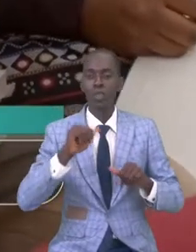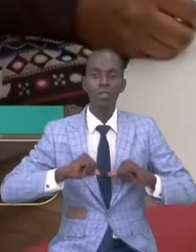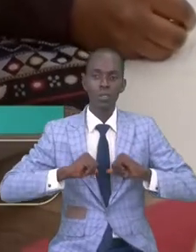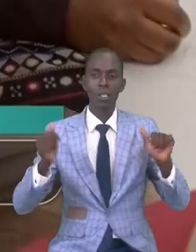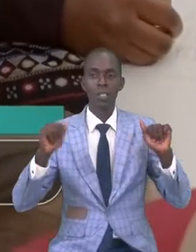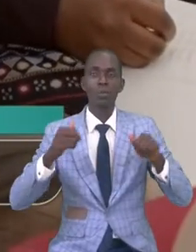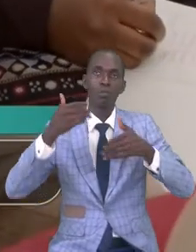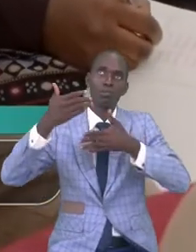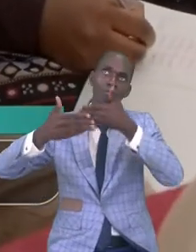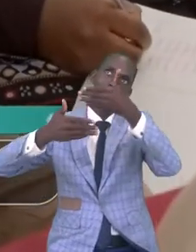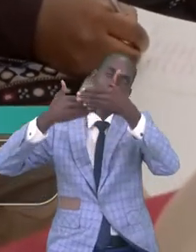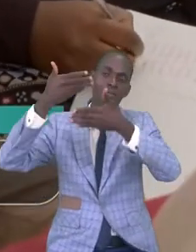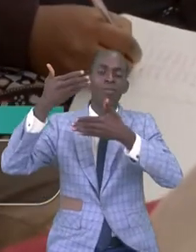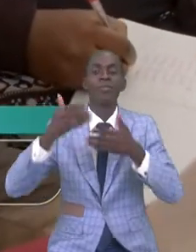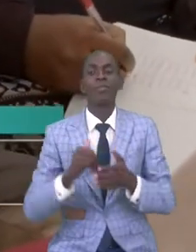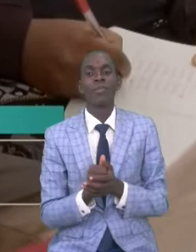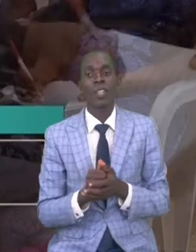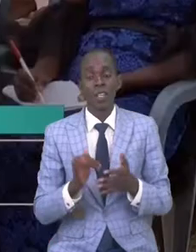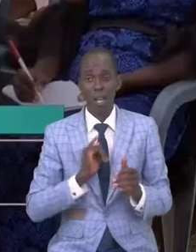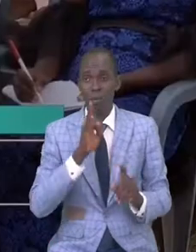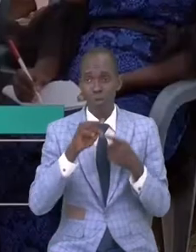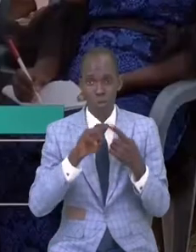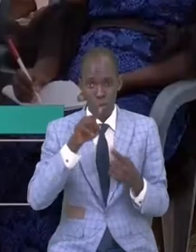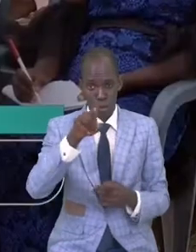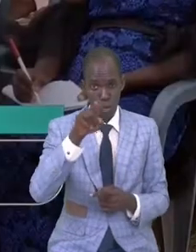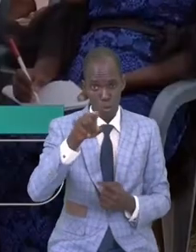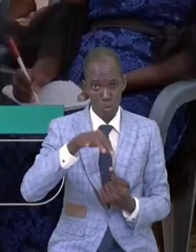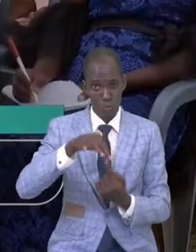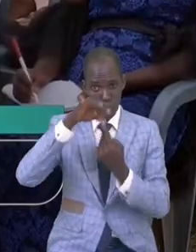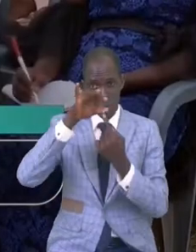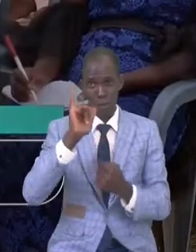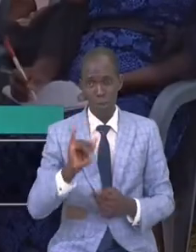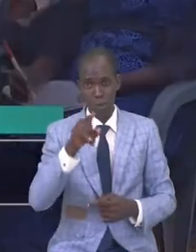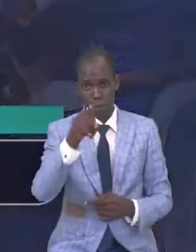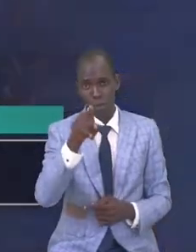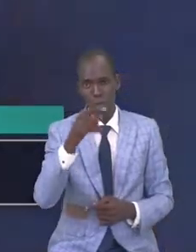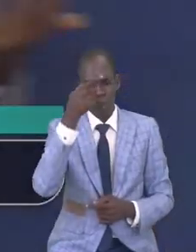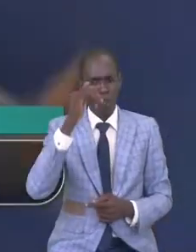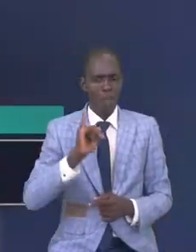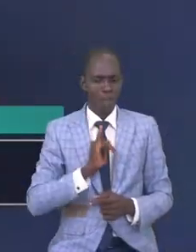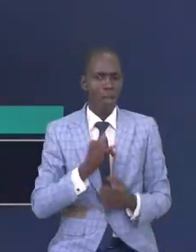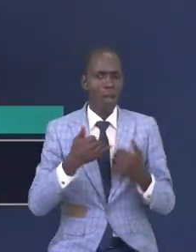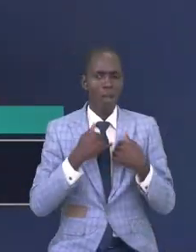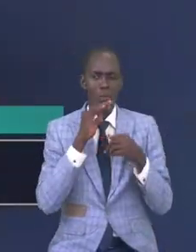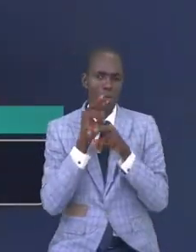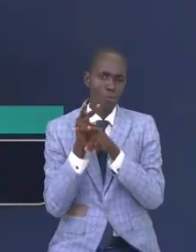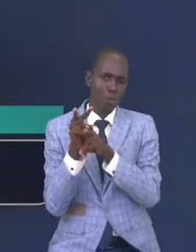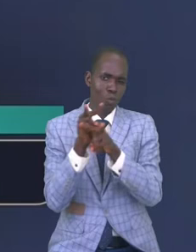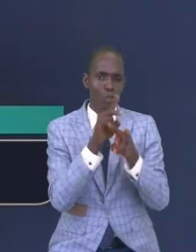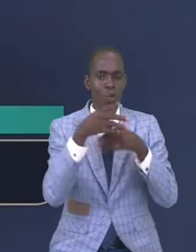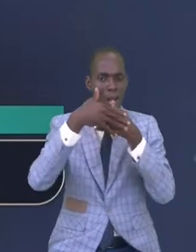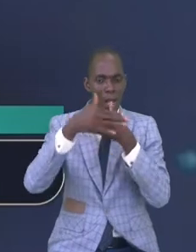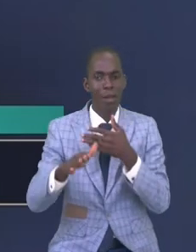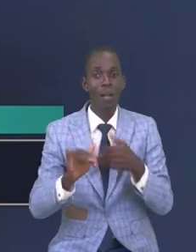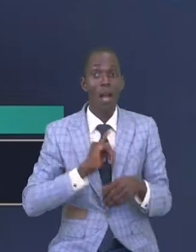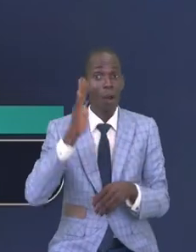to you in person, you in particular, because I've been watching you after this day.